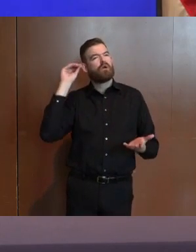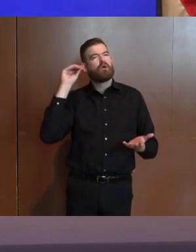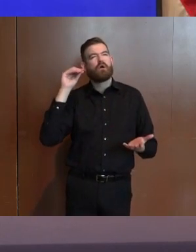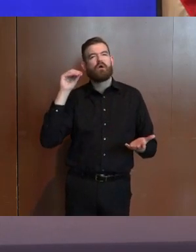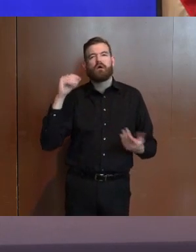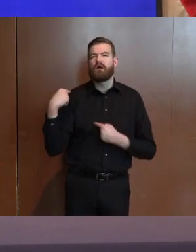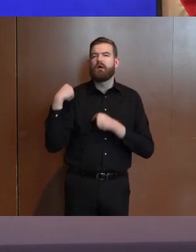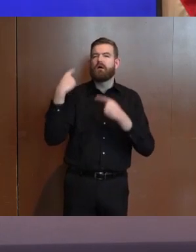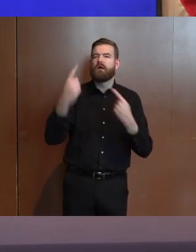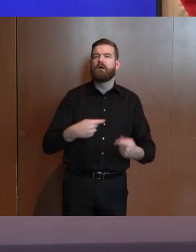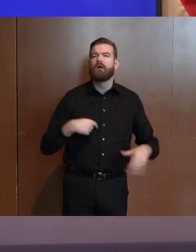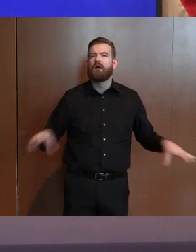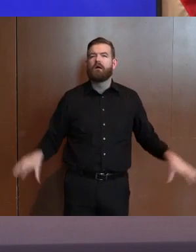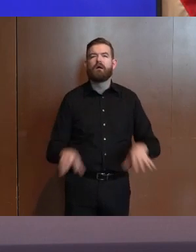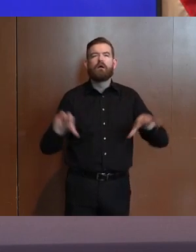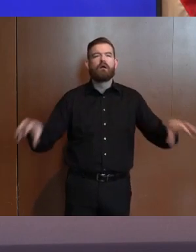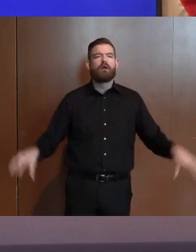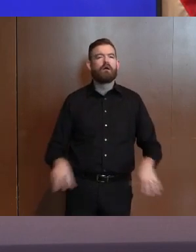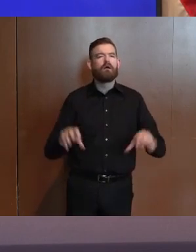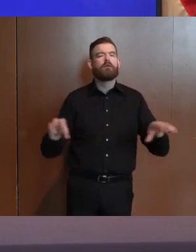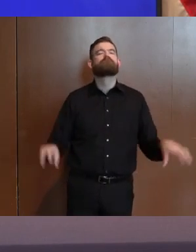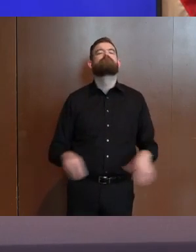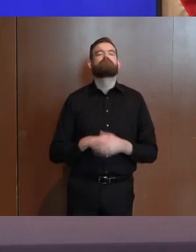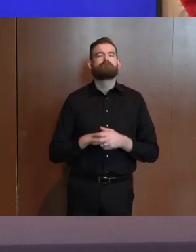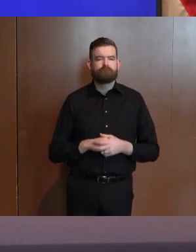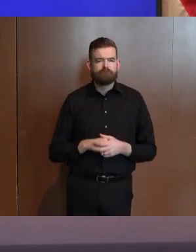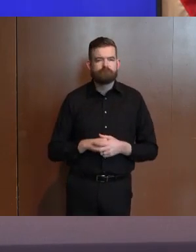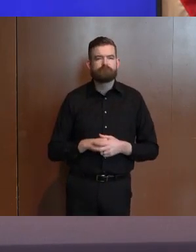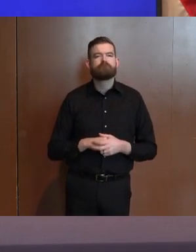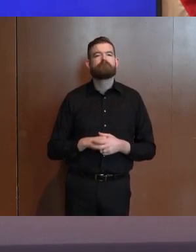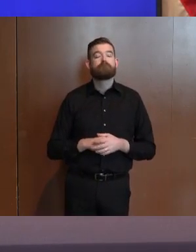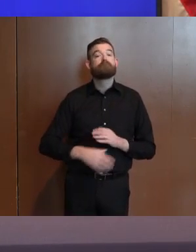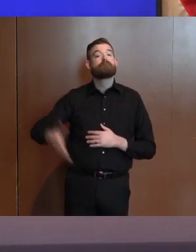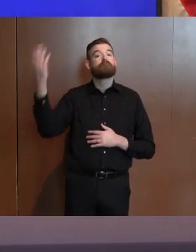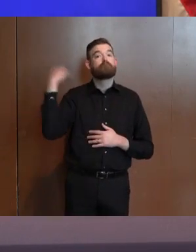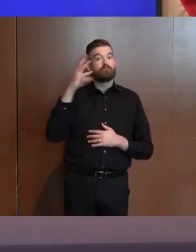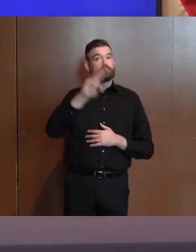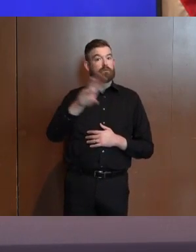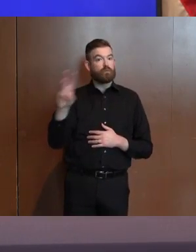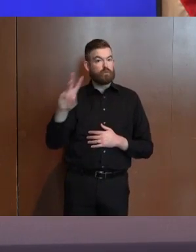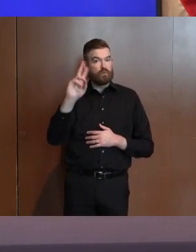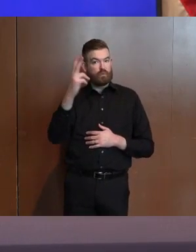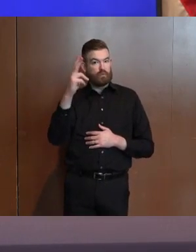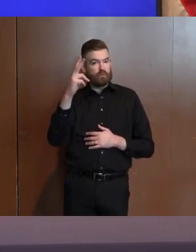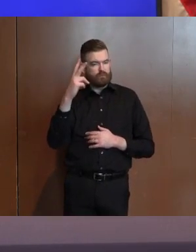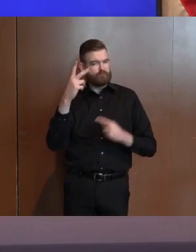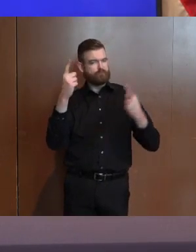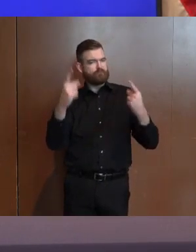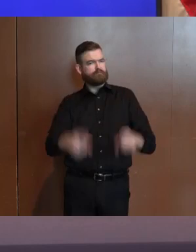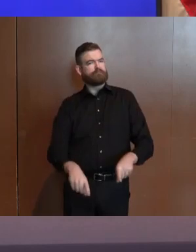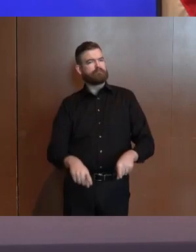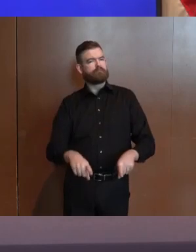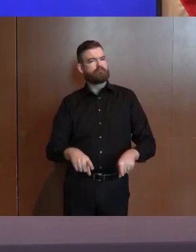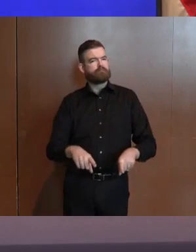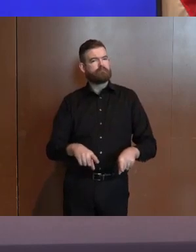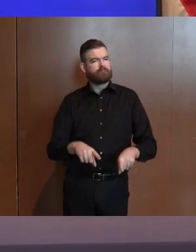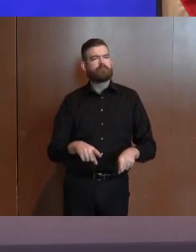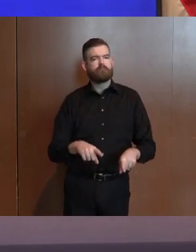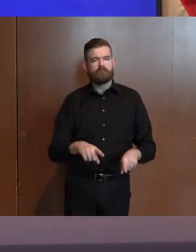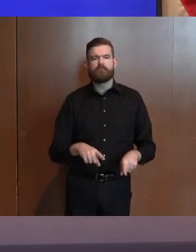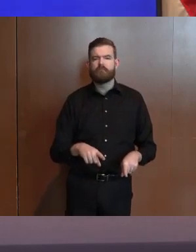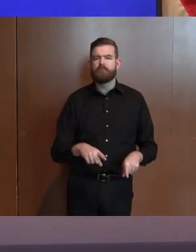there was a particular period in World War II, and particularly focuses on Great Britain, between the